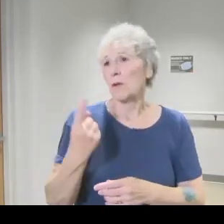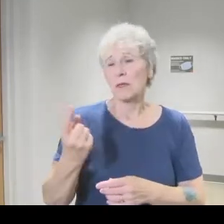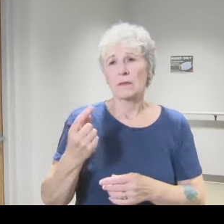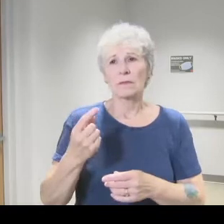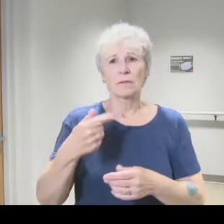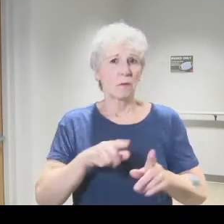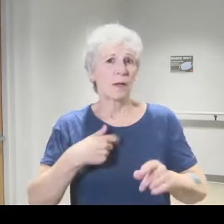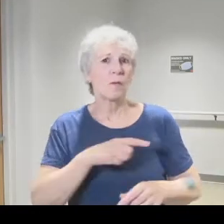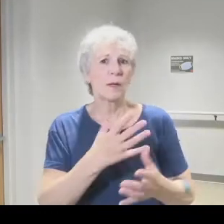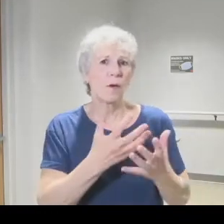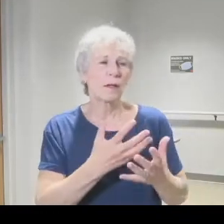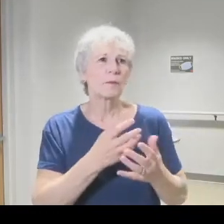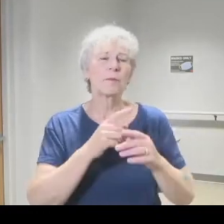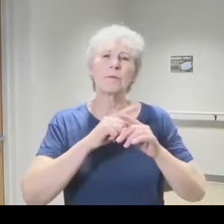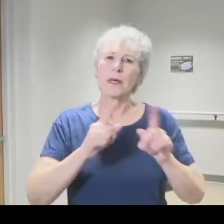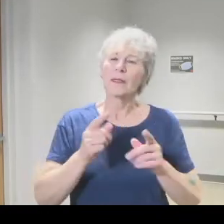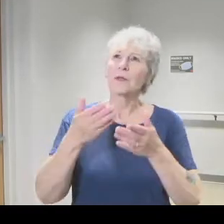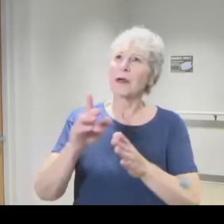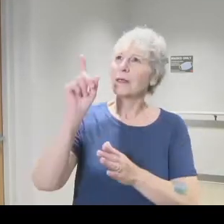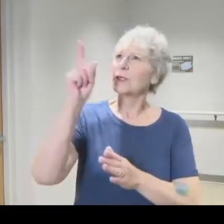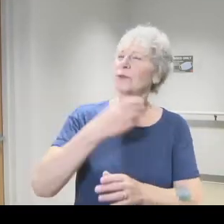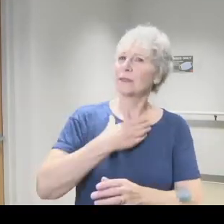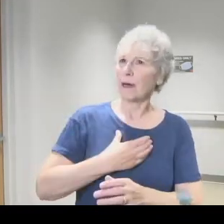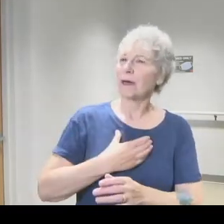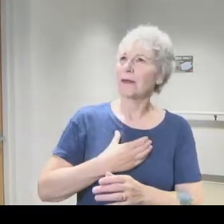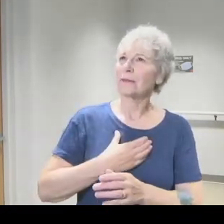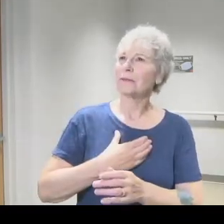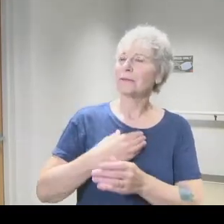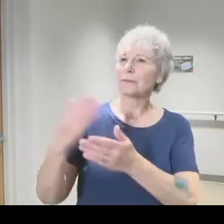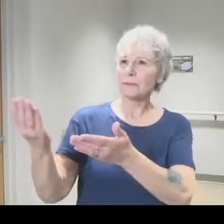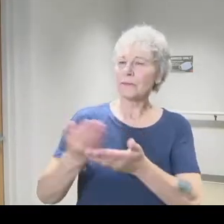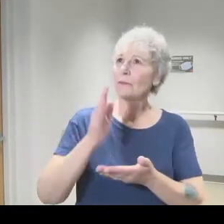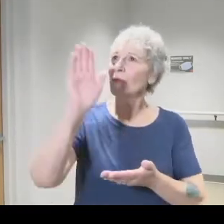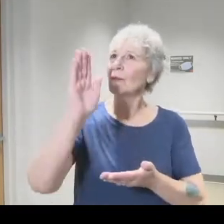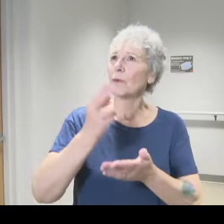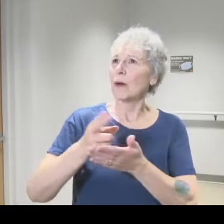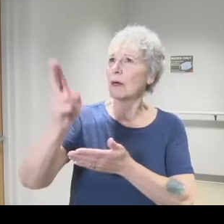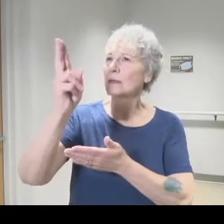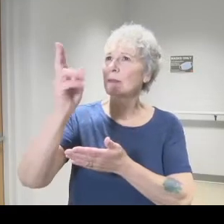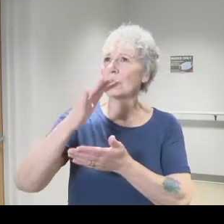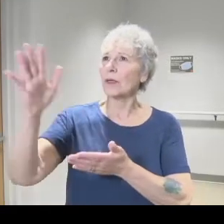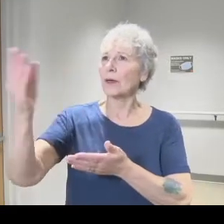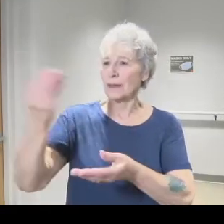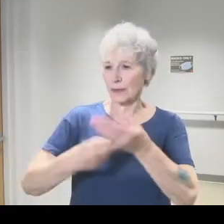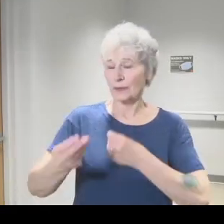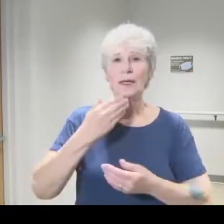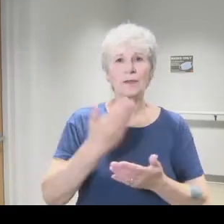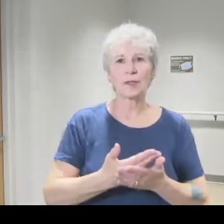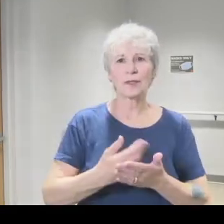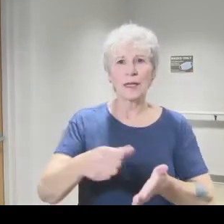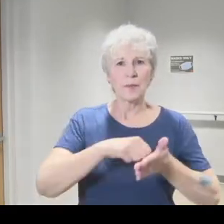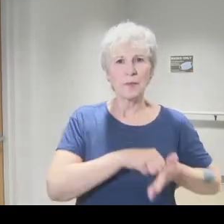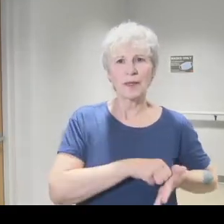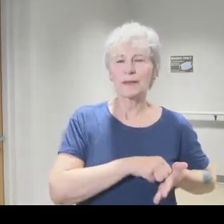flesh, but the way that you desire, that brings you honor and glory and brings us good. God, impress on our hearts